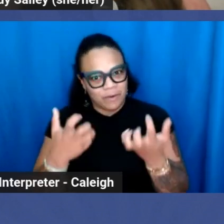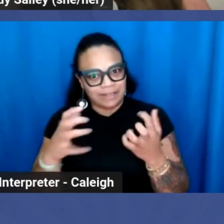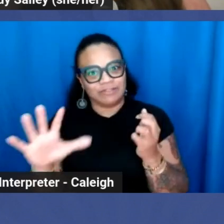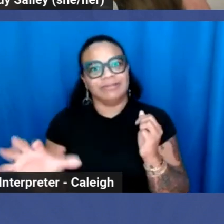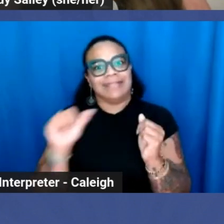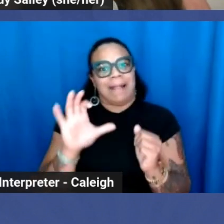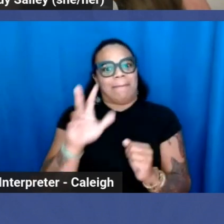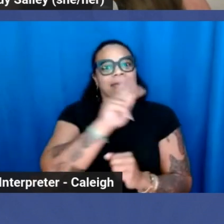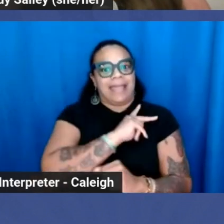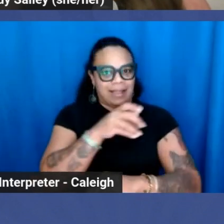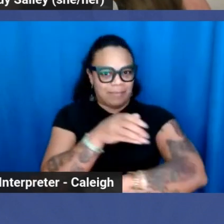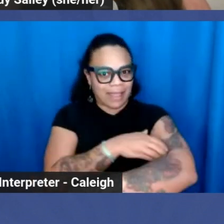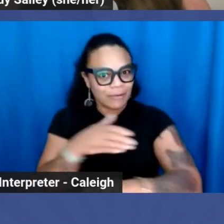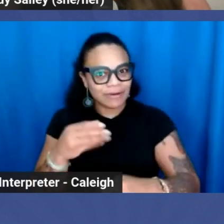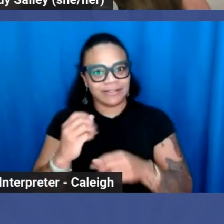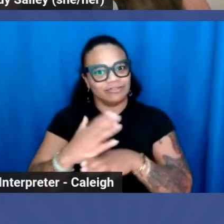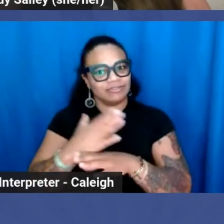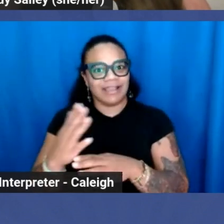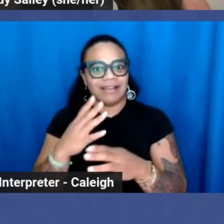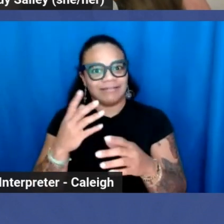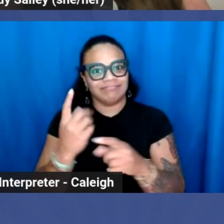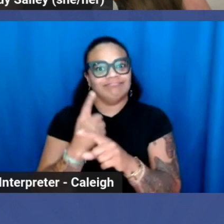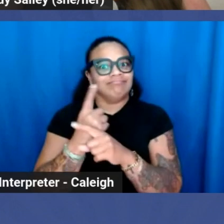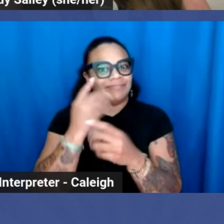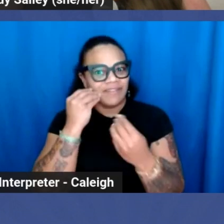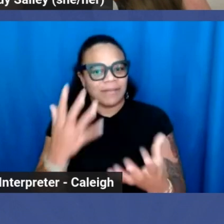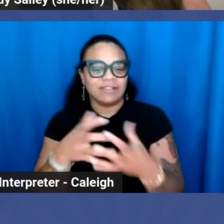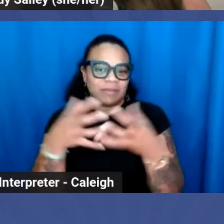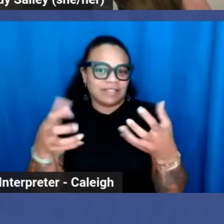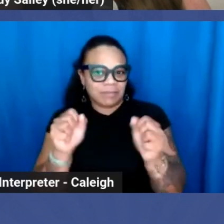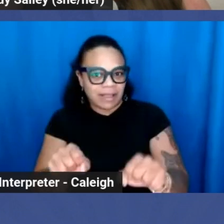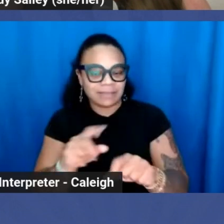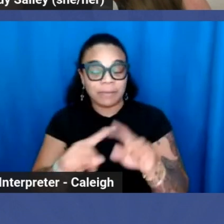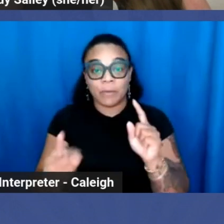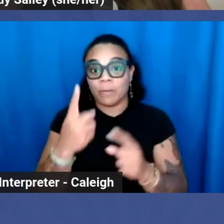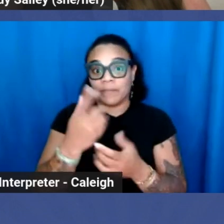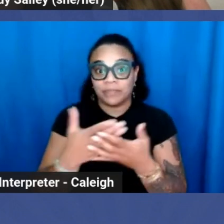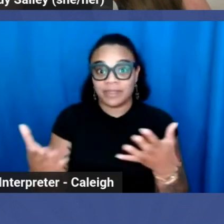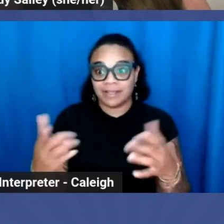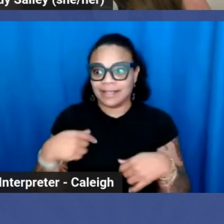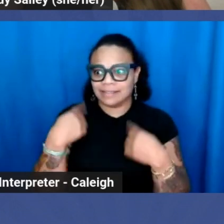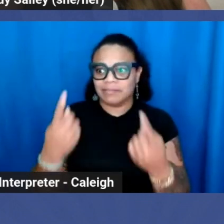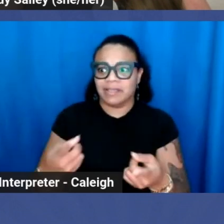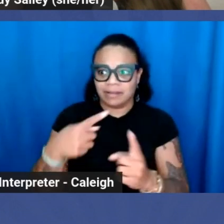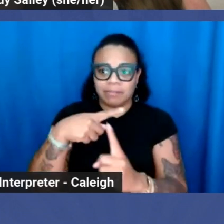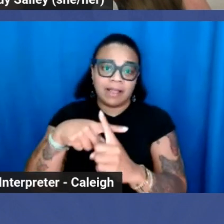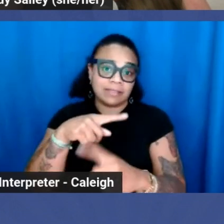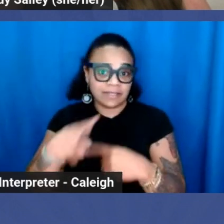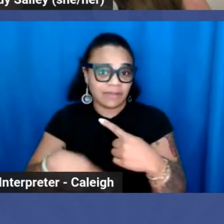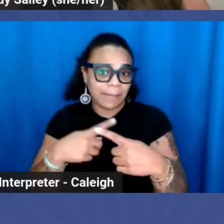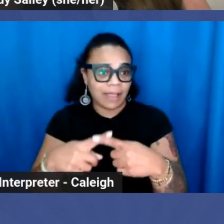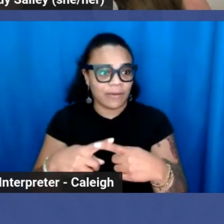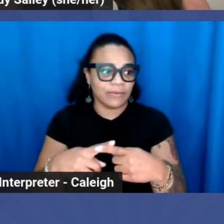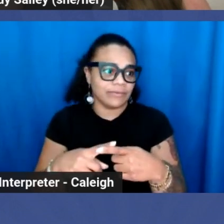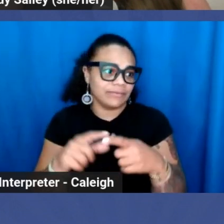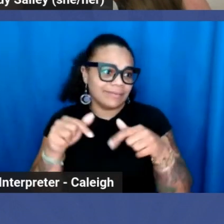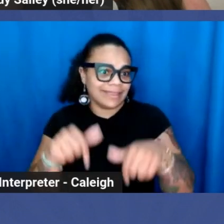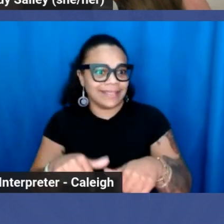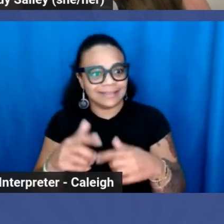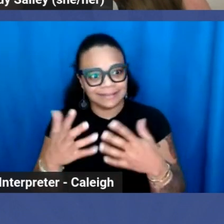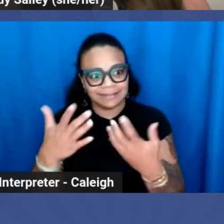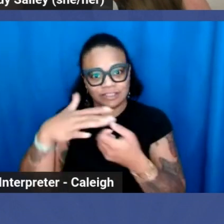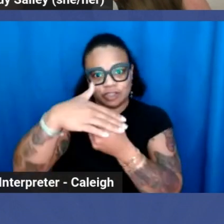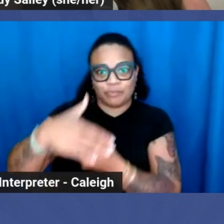as much as we can. And one thing that, of course, has been, I think, positive about this suppression